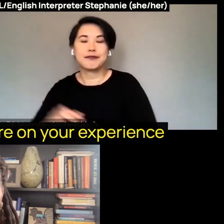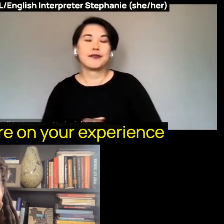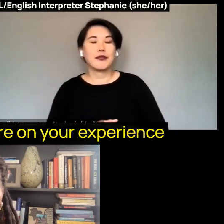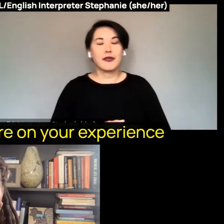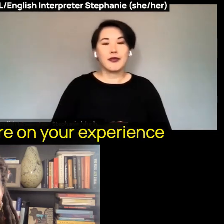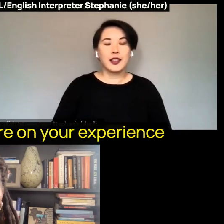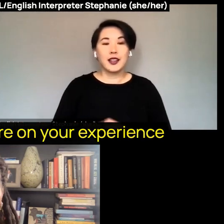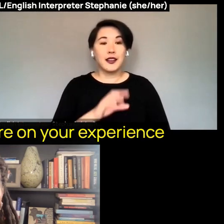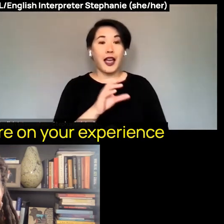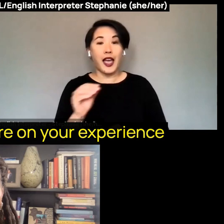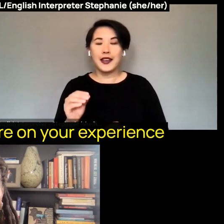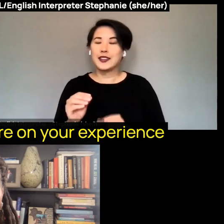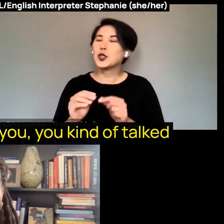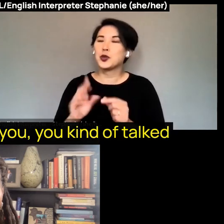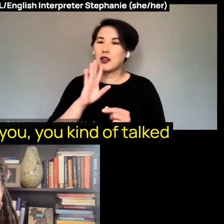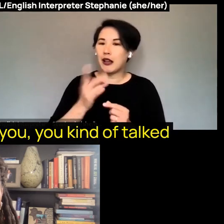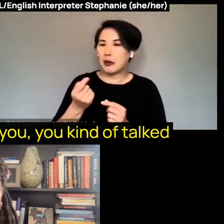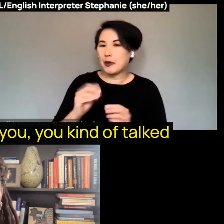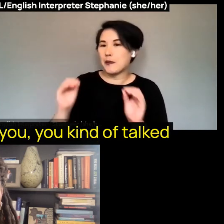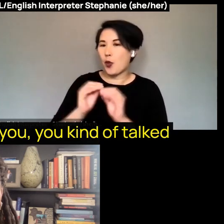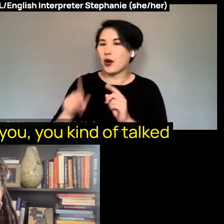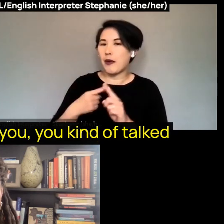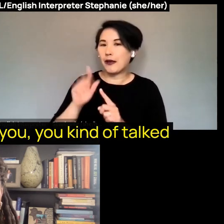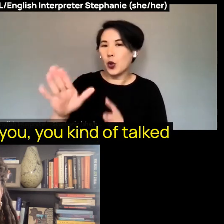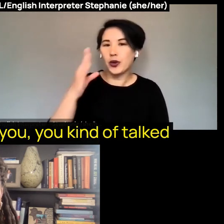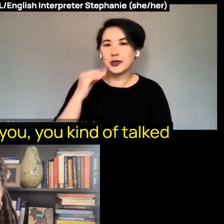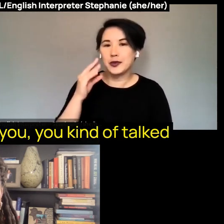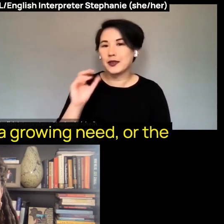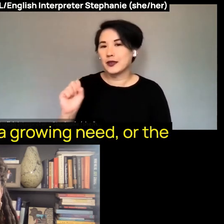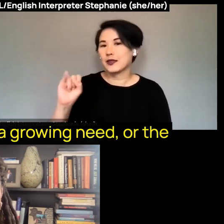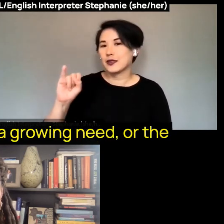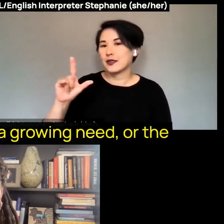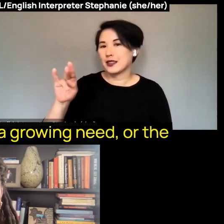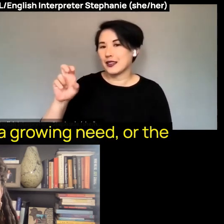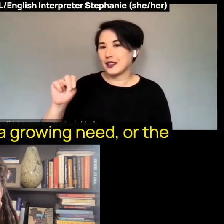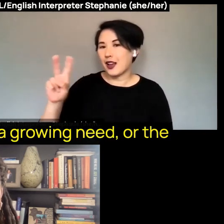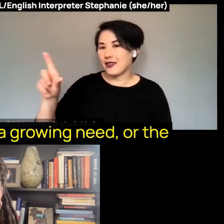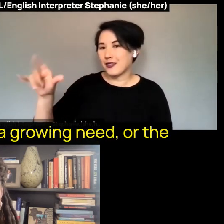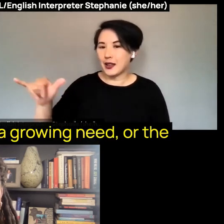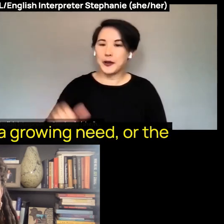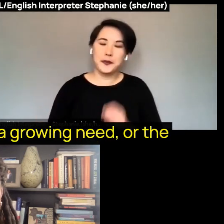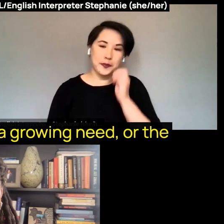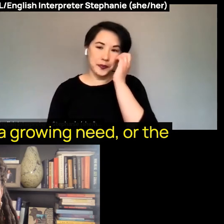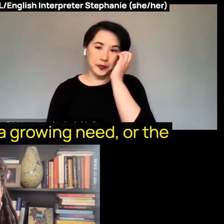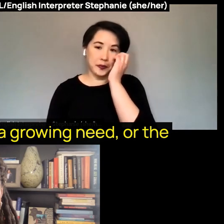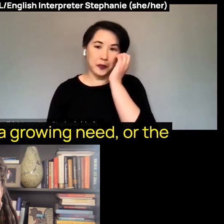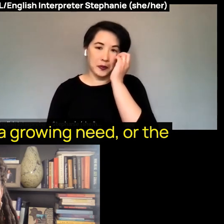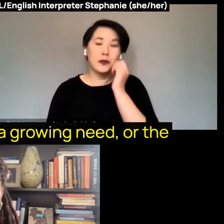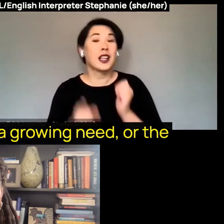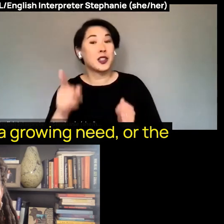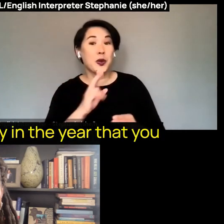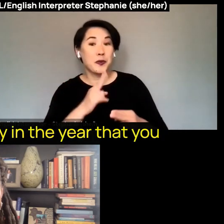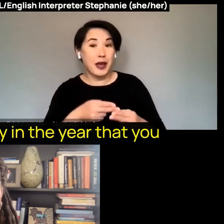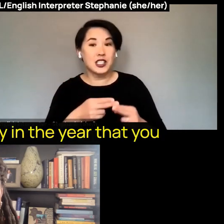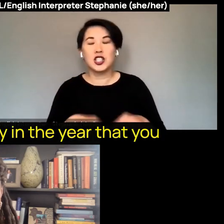To dig in a little bit more on your experience in Silicon Valley, you know, you kind of talked about the kind of a growing need